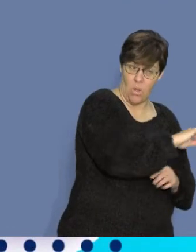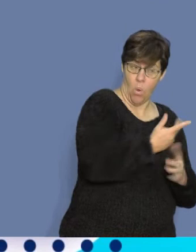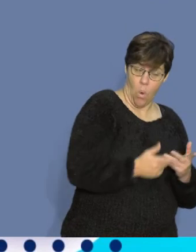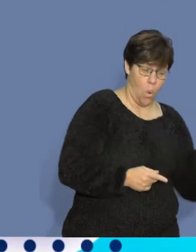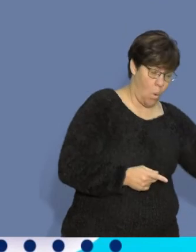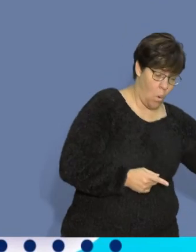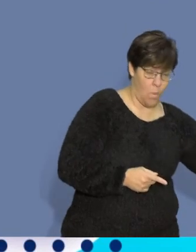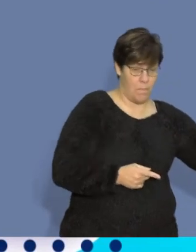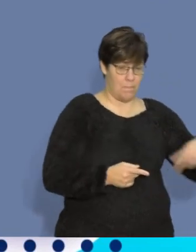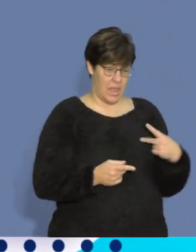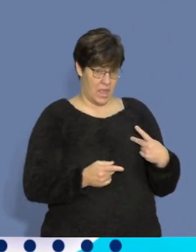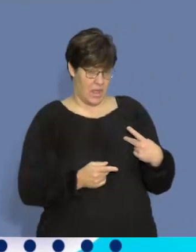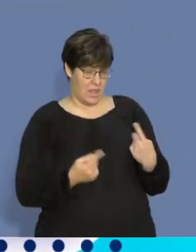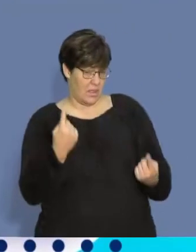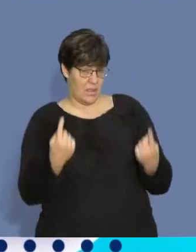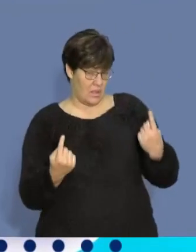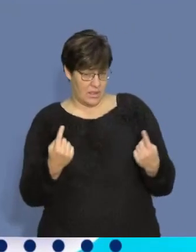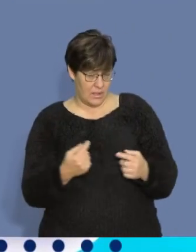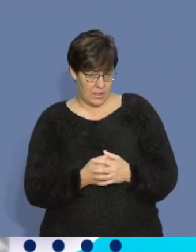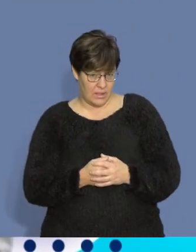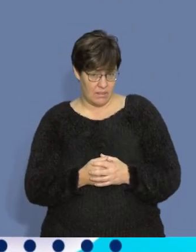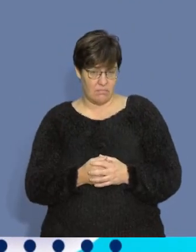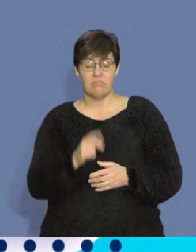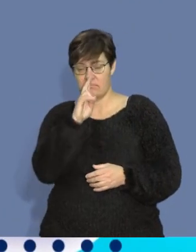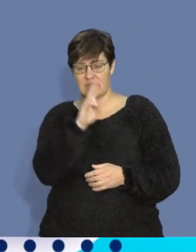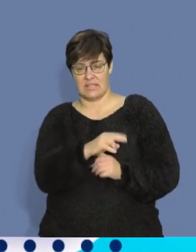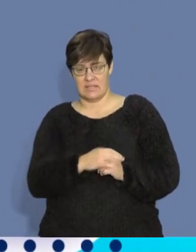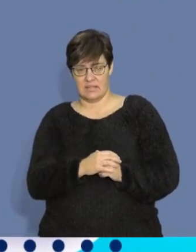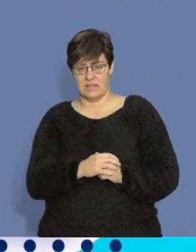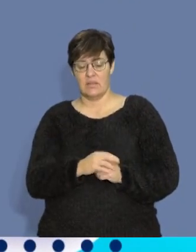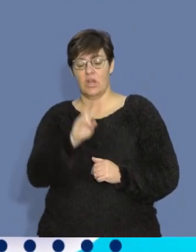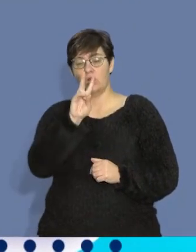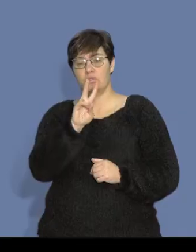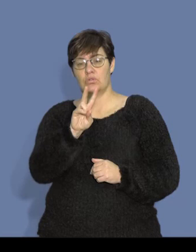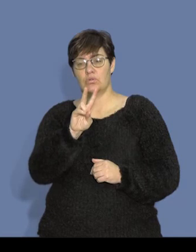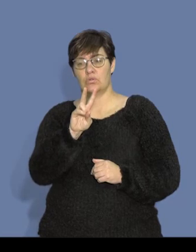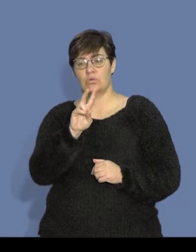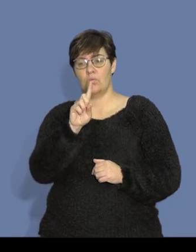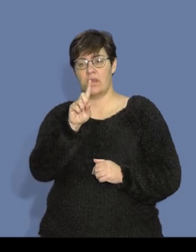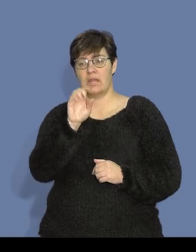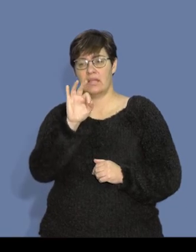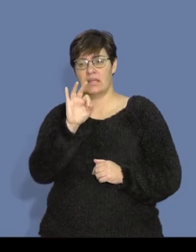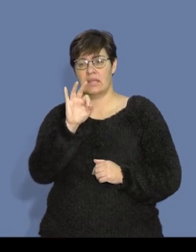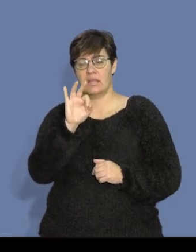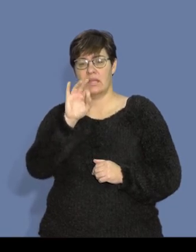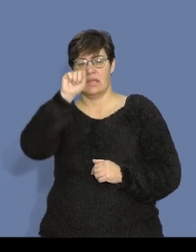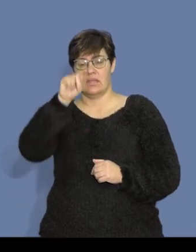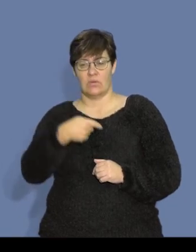the final amount payable to SARS. Clearly you can see it's your 213,000.